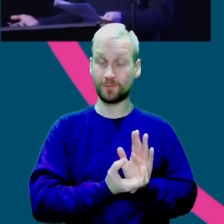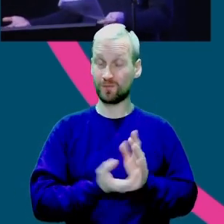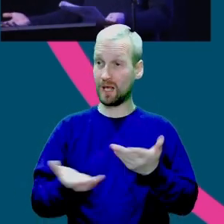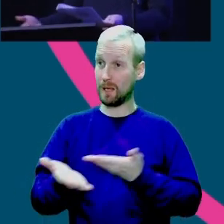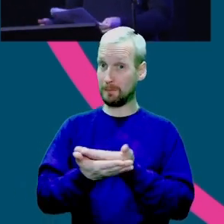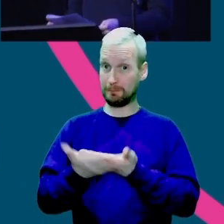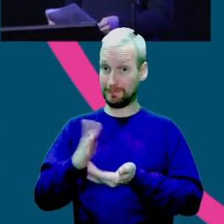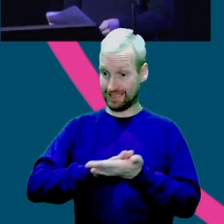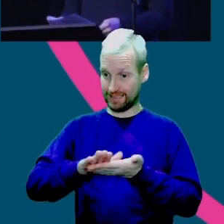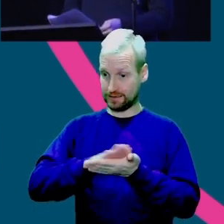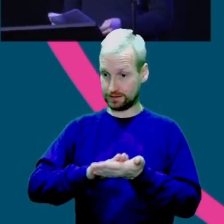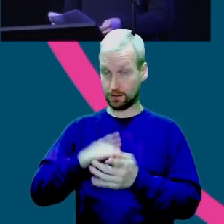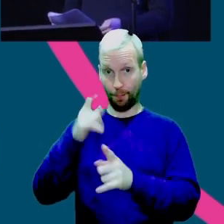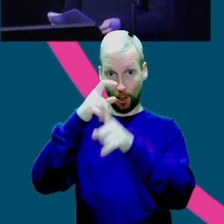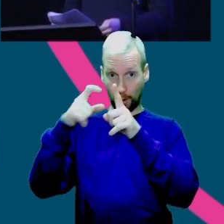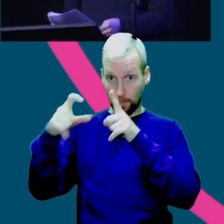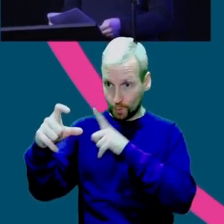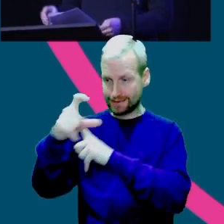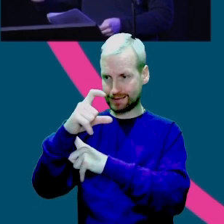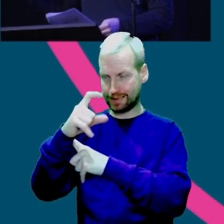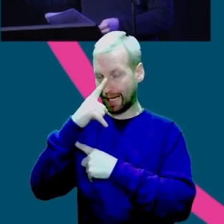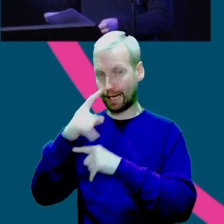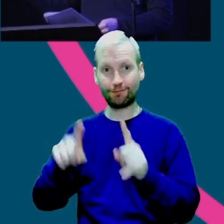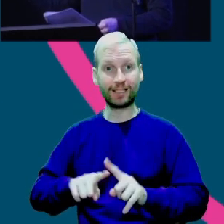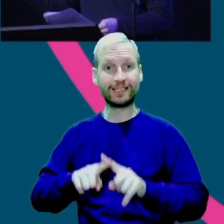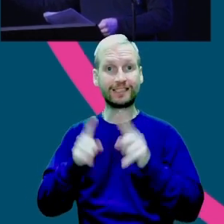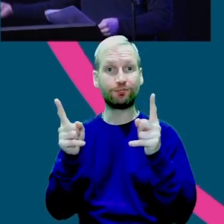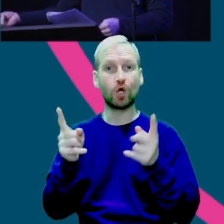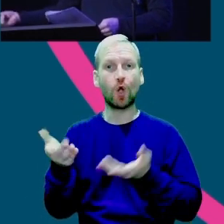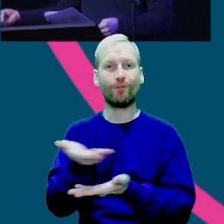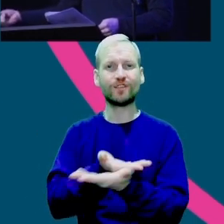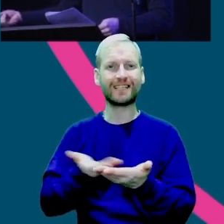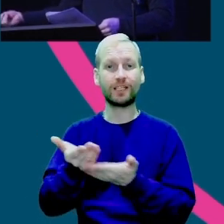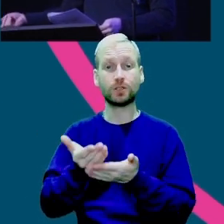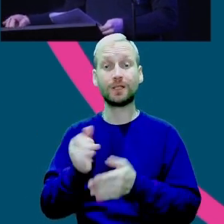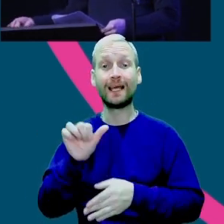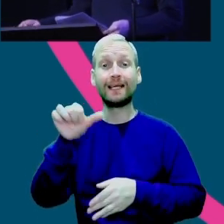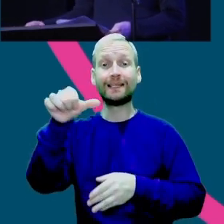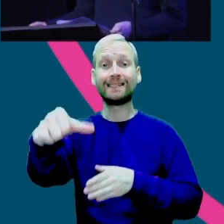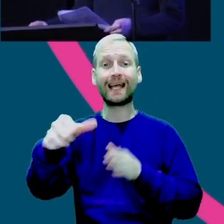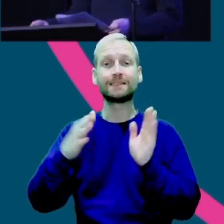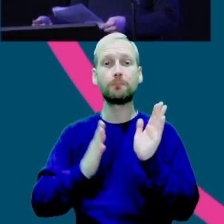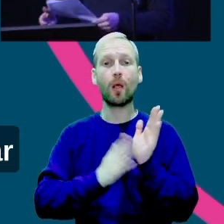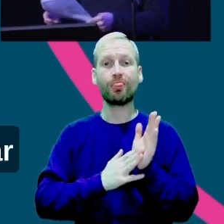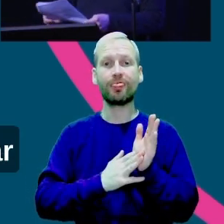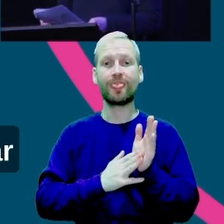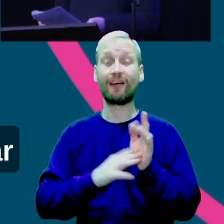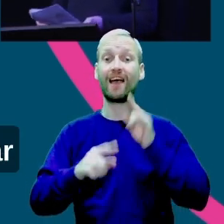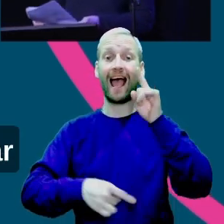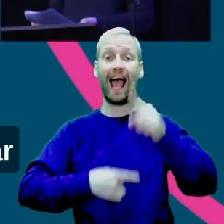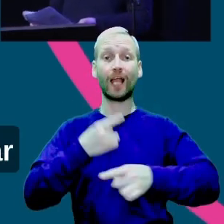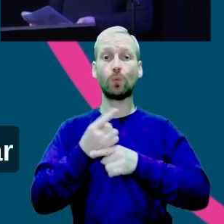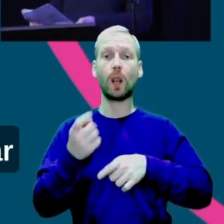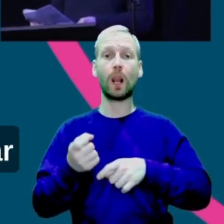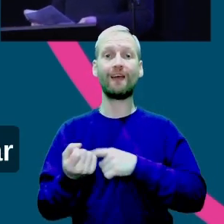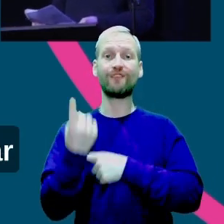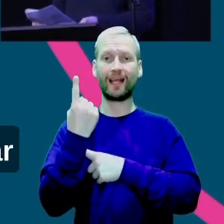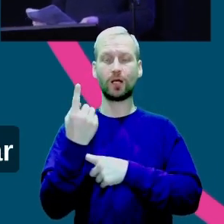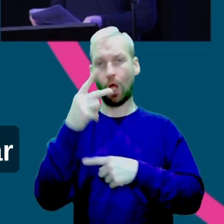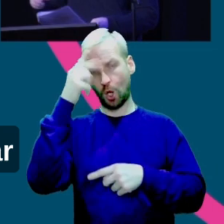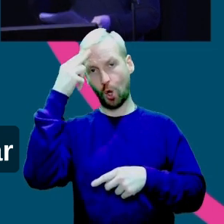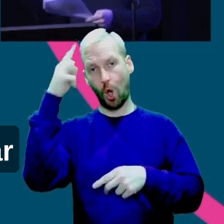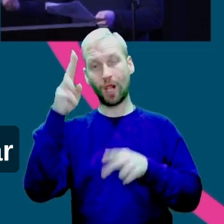amongst pretty much where everyone is. Next month, you may be familiar, there's an annual event called Dying